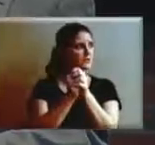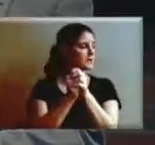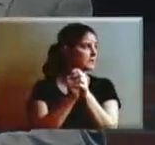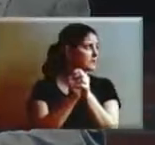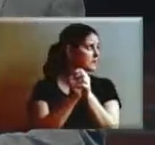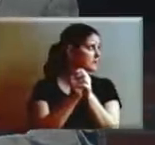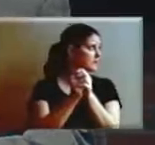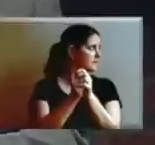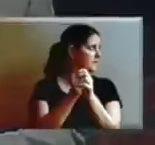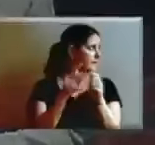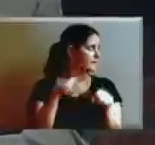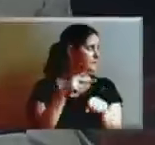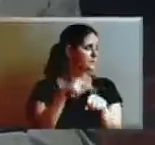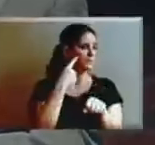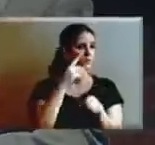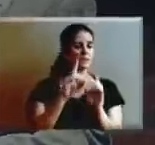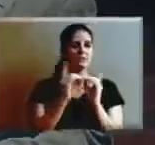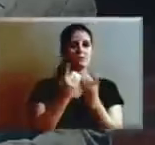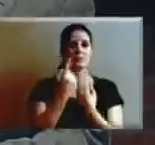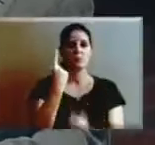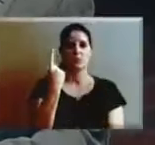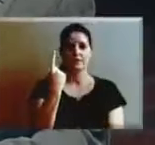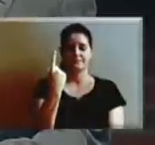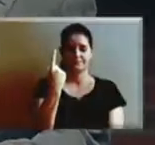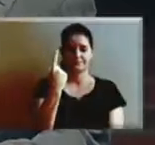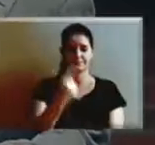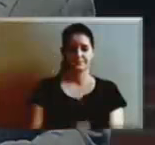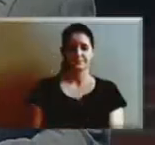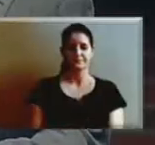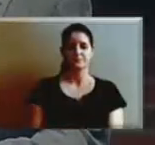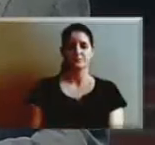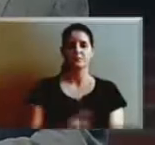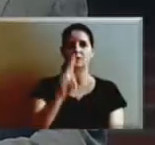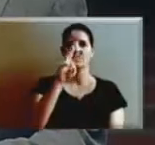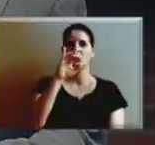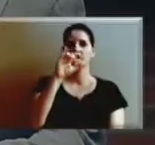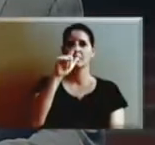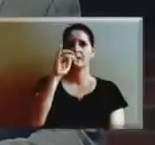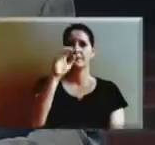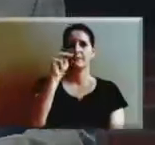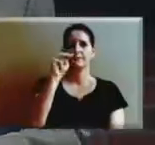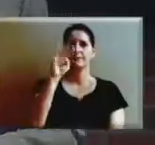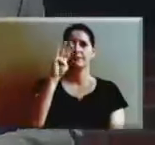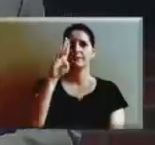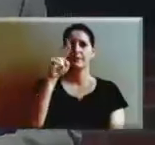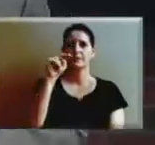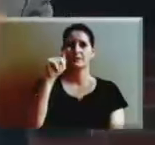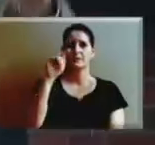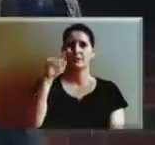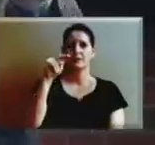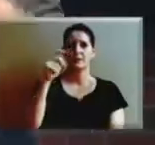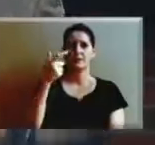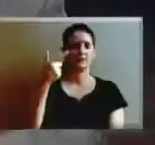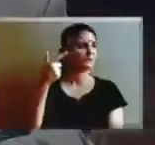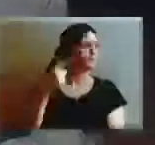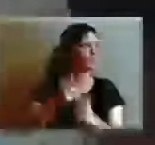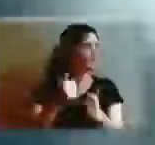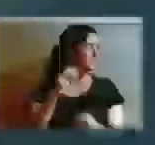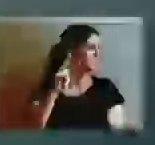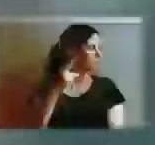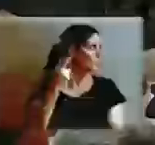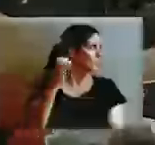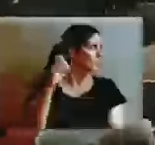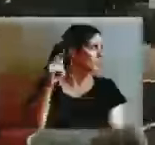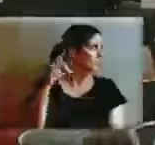the principals in District 1. William Button from Wheatley Elementary School, please rise and